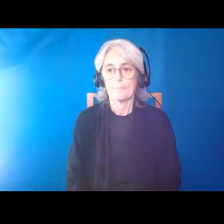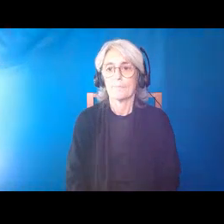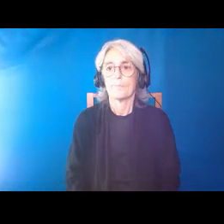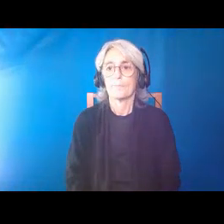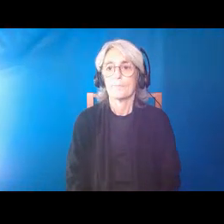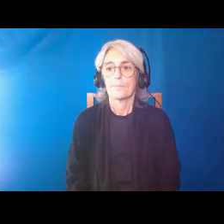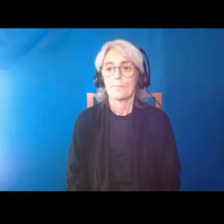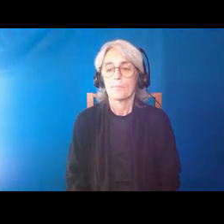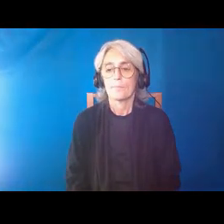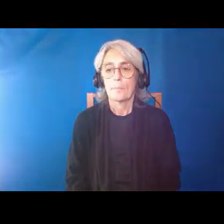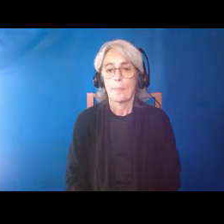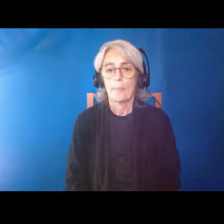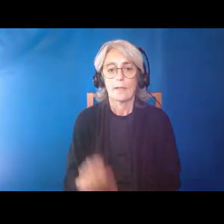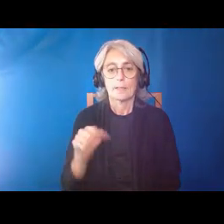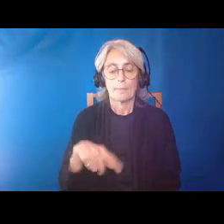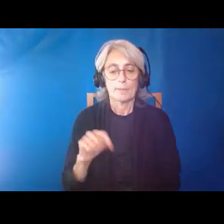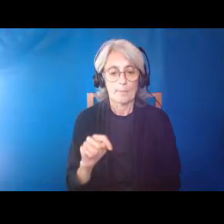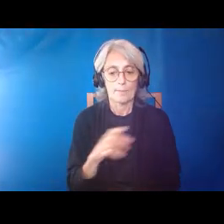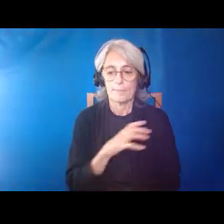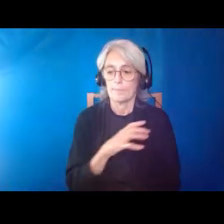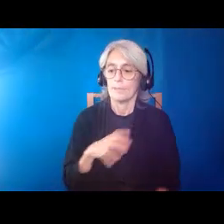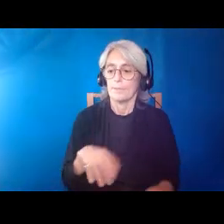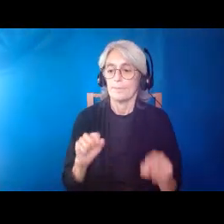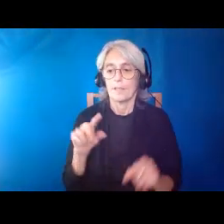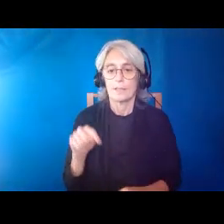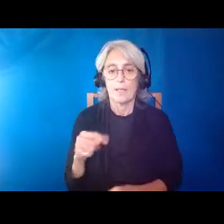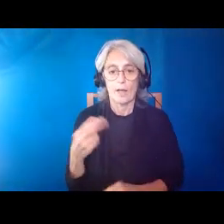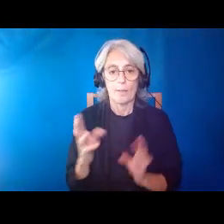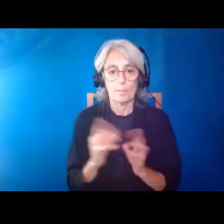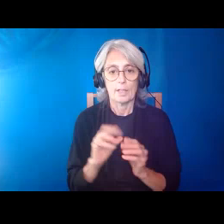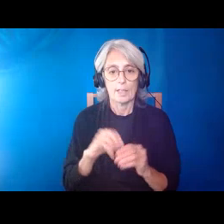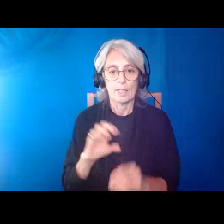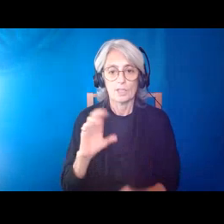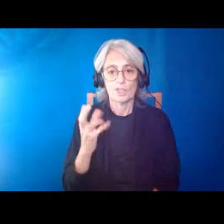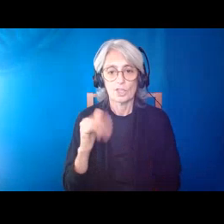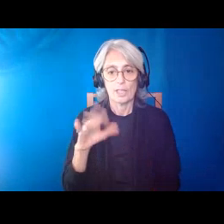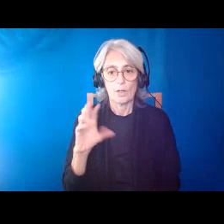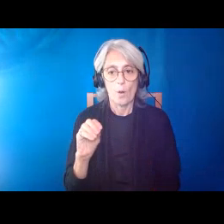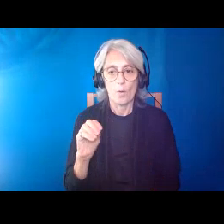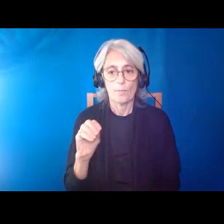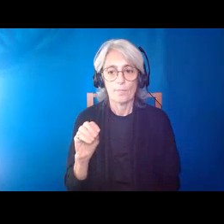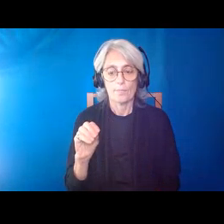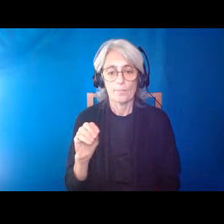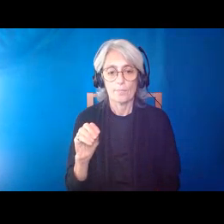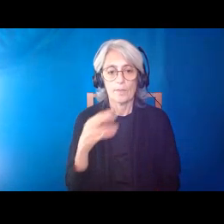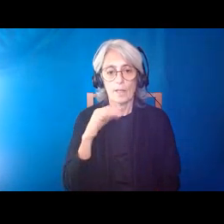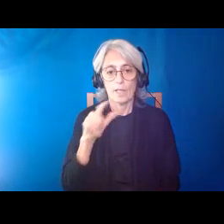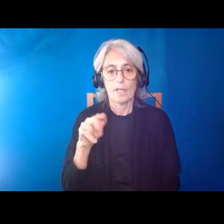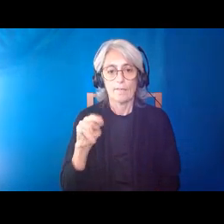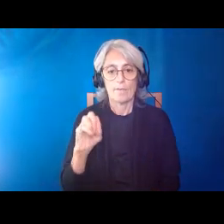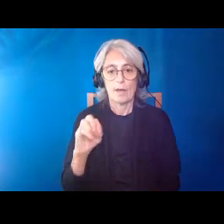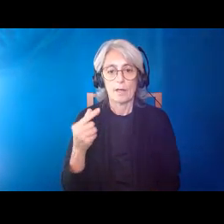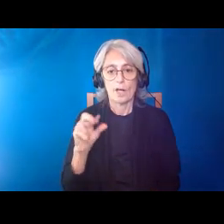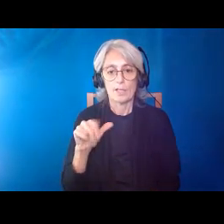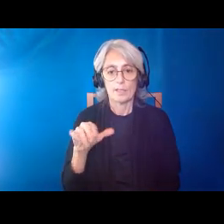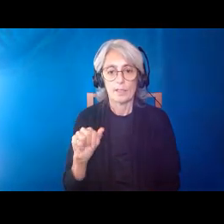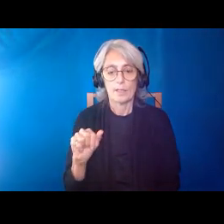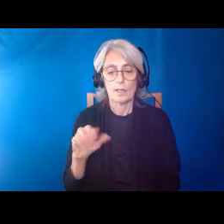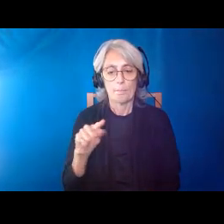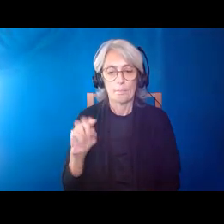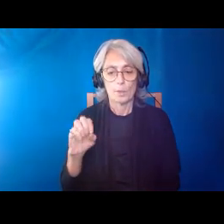In September, the Commission also held a town hall meeting in Chico. I'd like to thank Yvonne Garcia and the Butte County Association